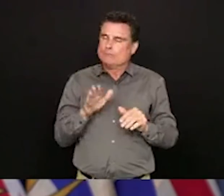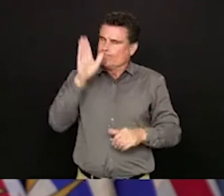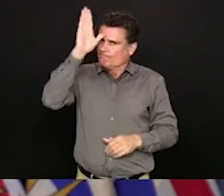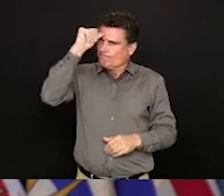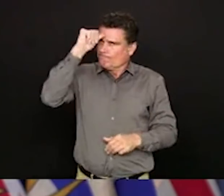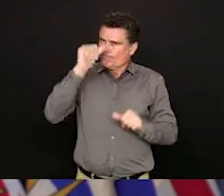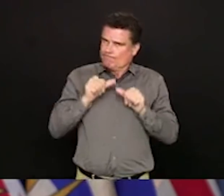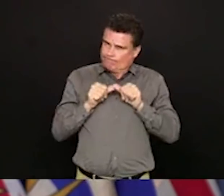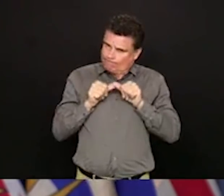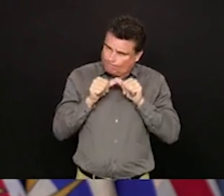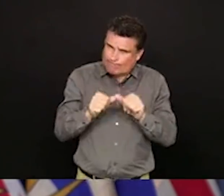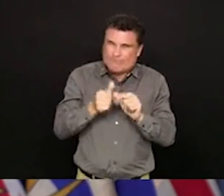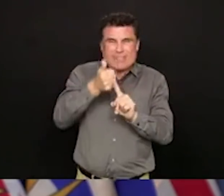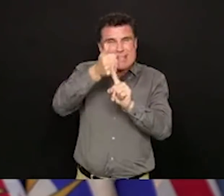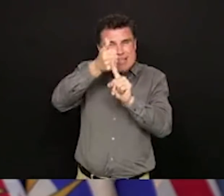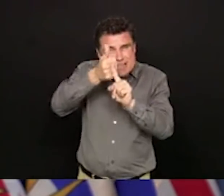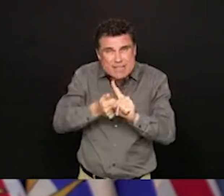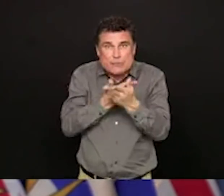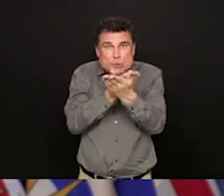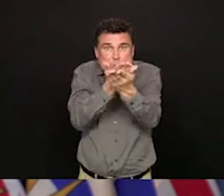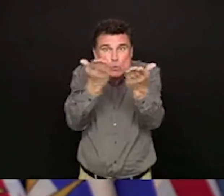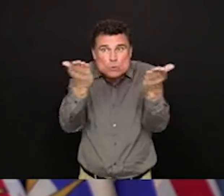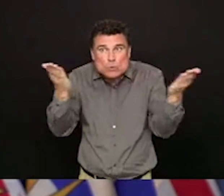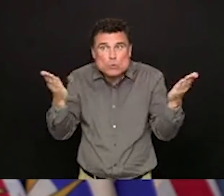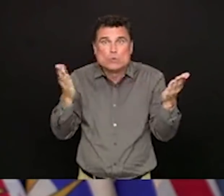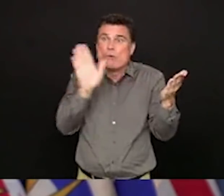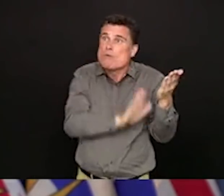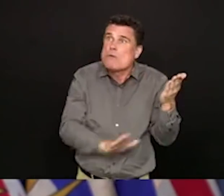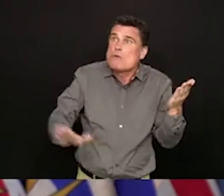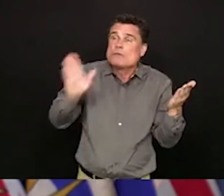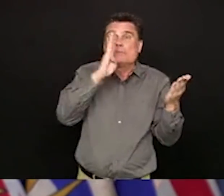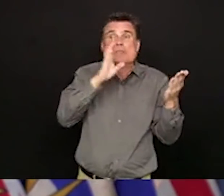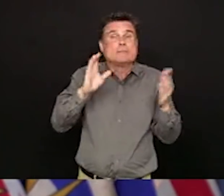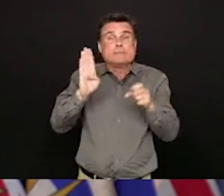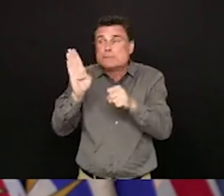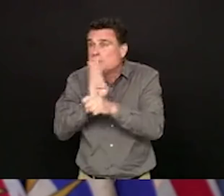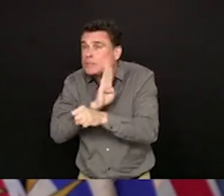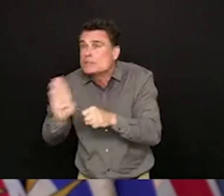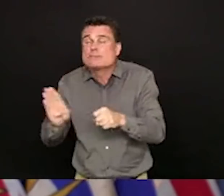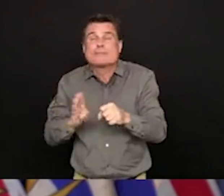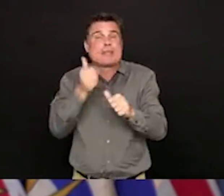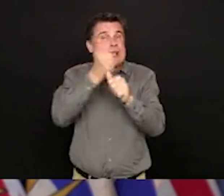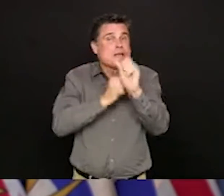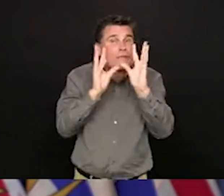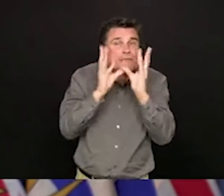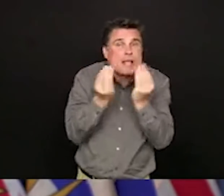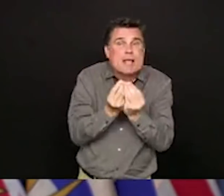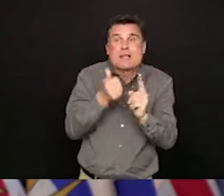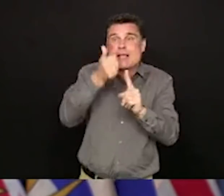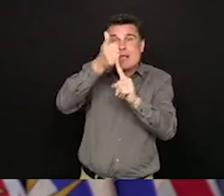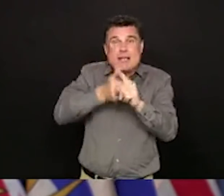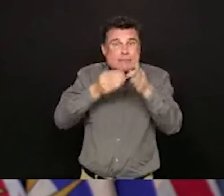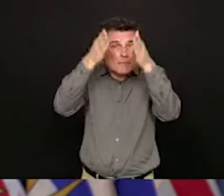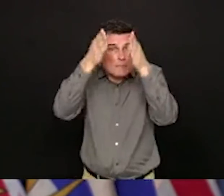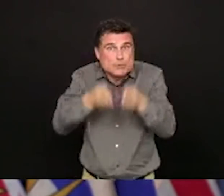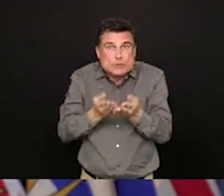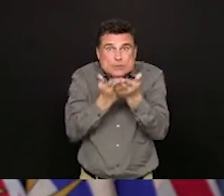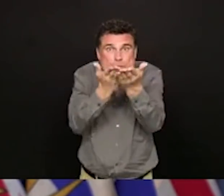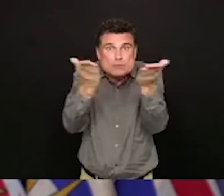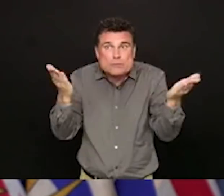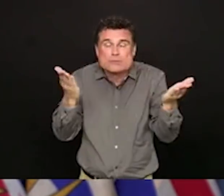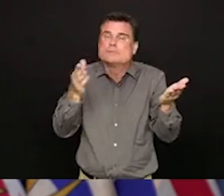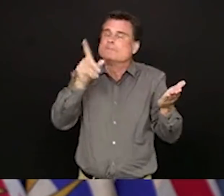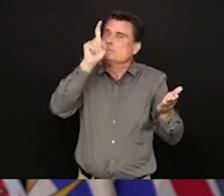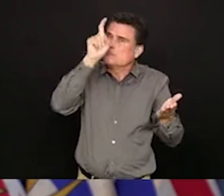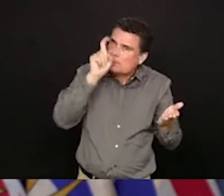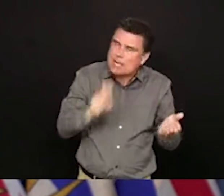family does what we need to do to break these chains, and that's everyone all the time. We can't afford to have